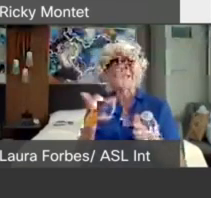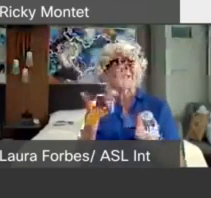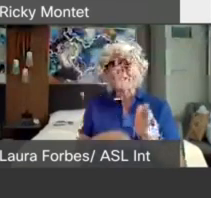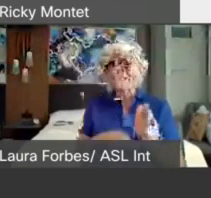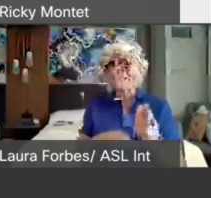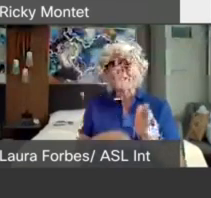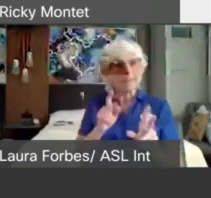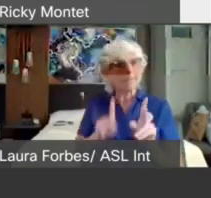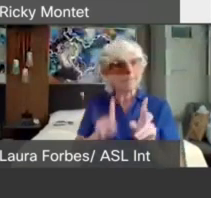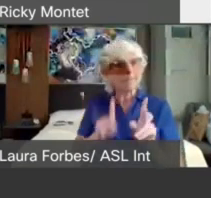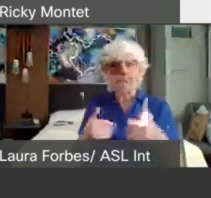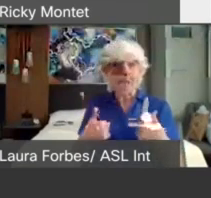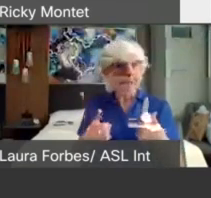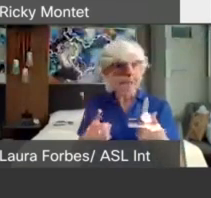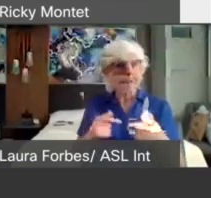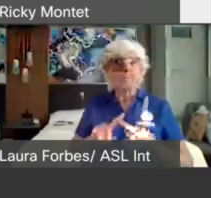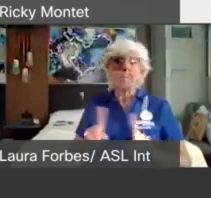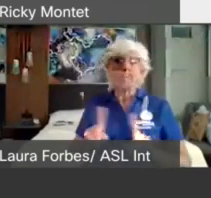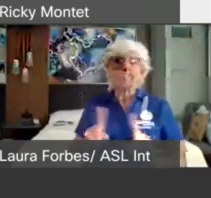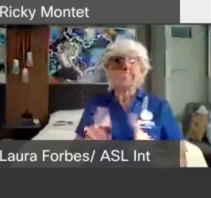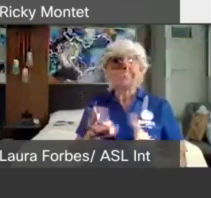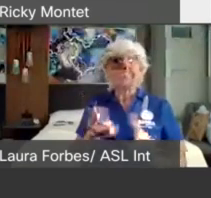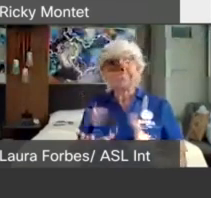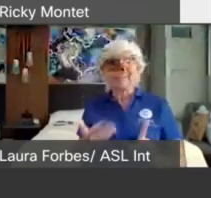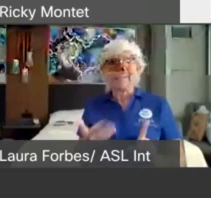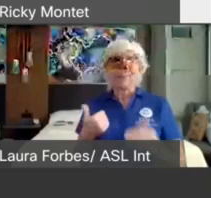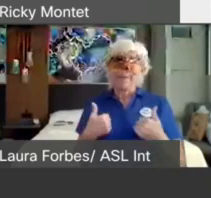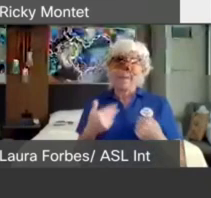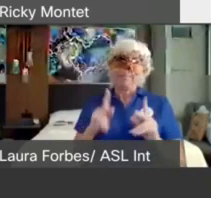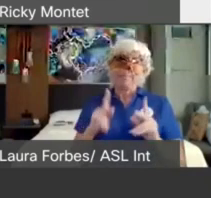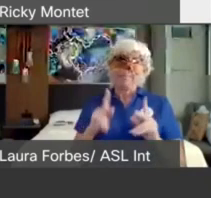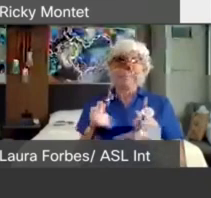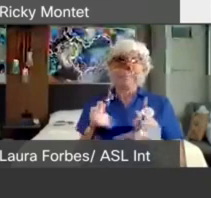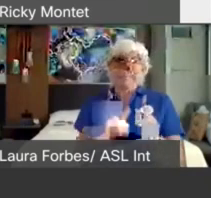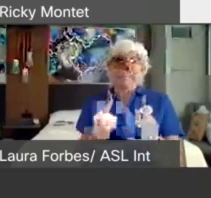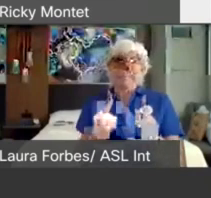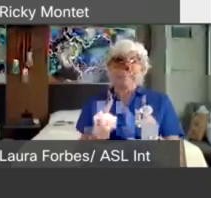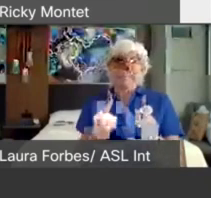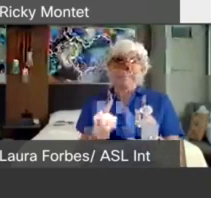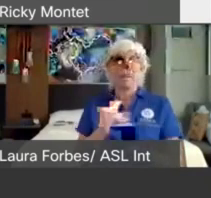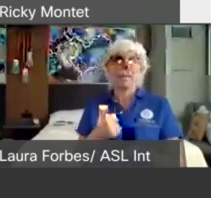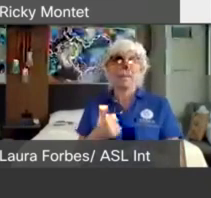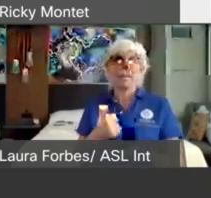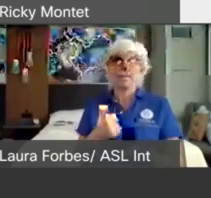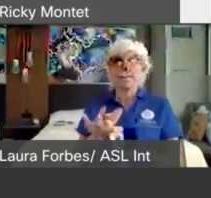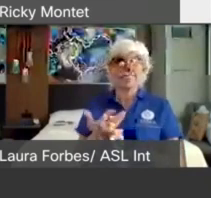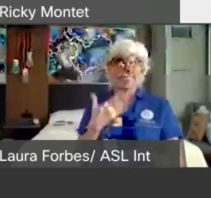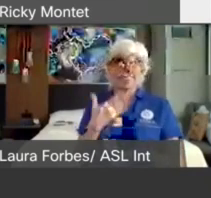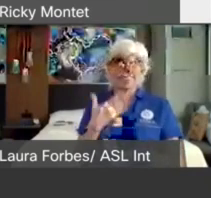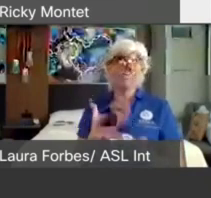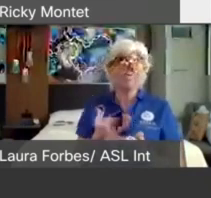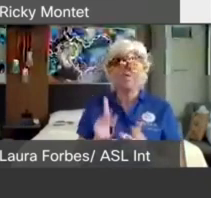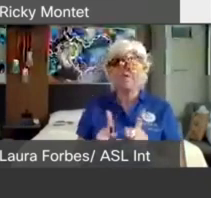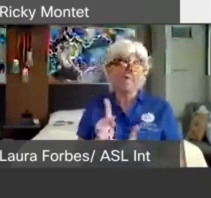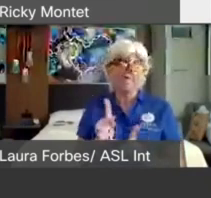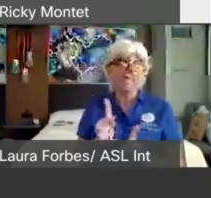storm. But we had folks sometimes that are good Samaritans, and then